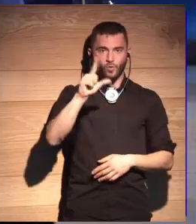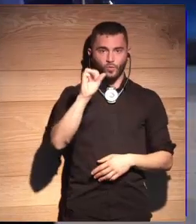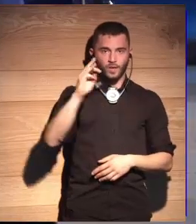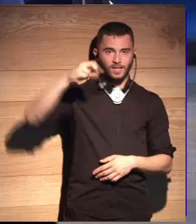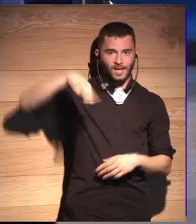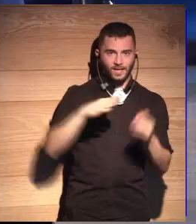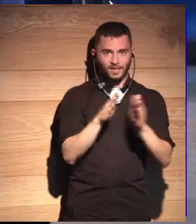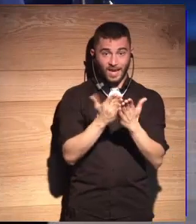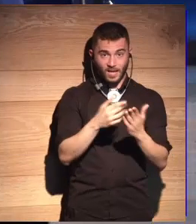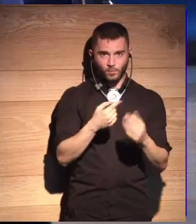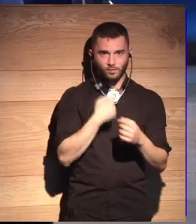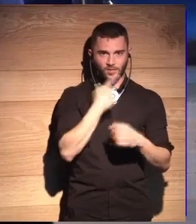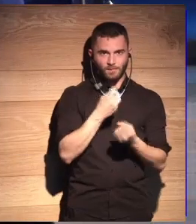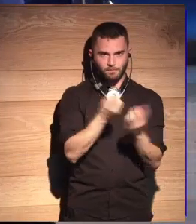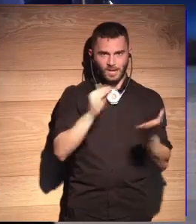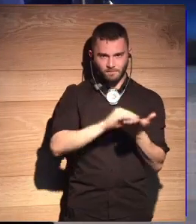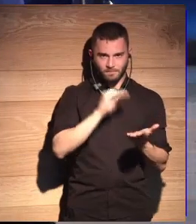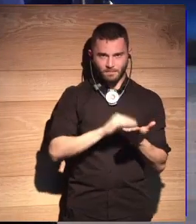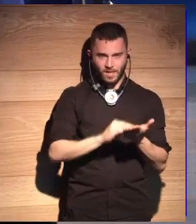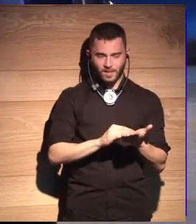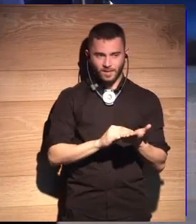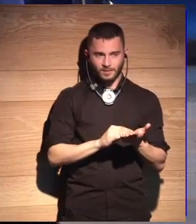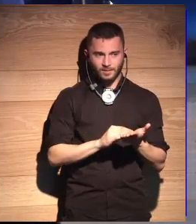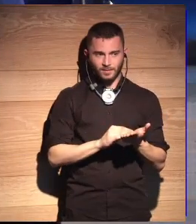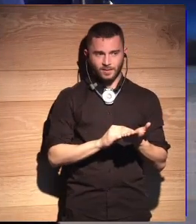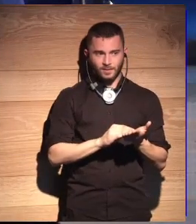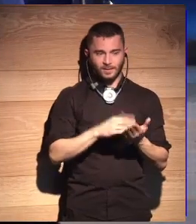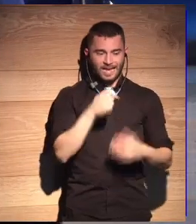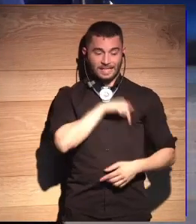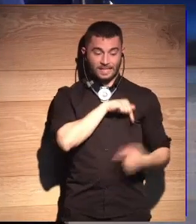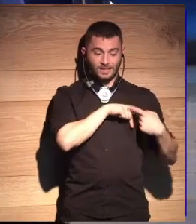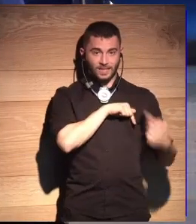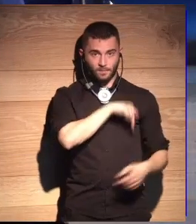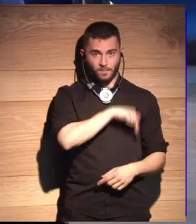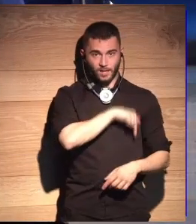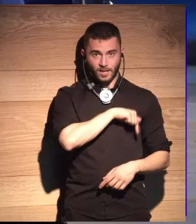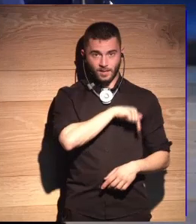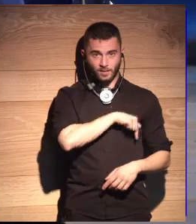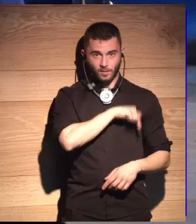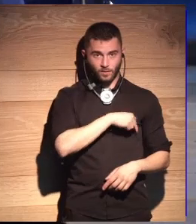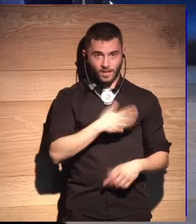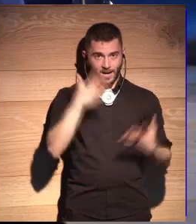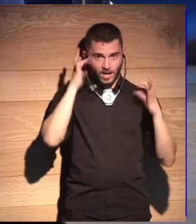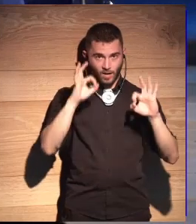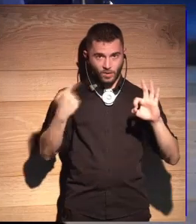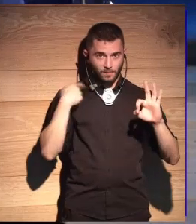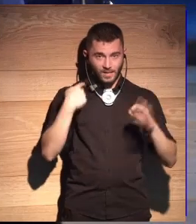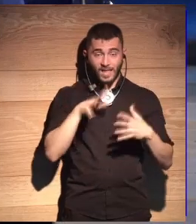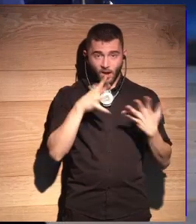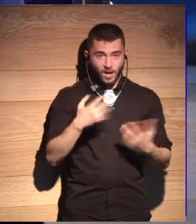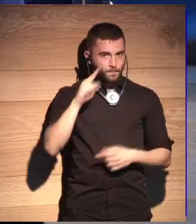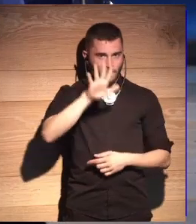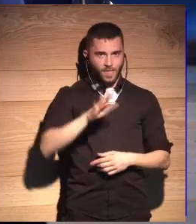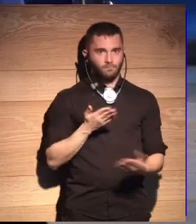perception, and representation. William was mentioning in his book that regarding feeling or sentiment,